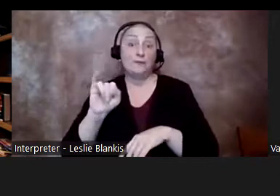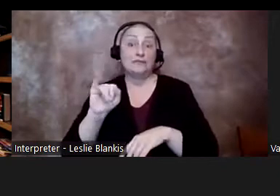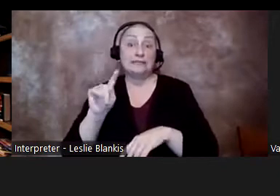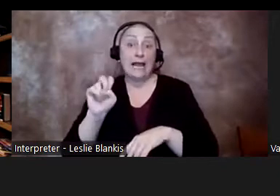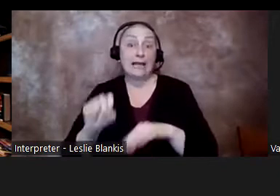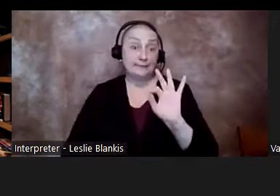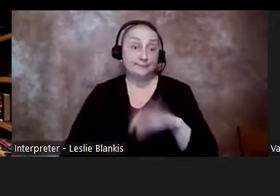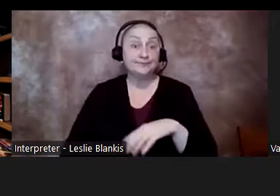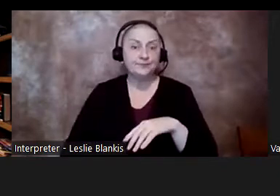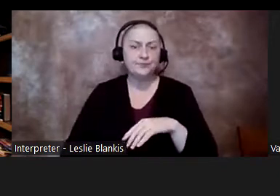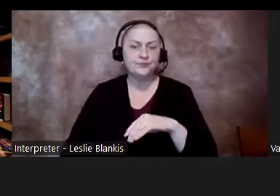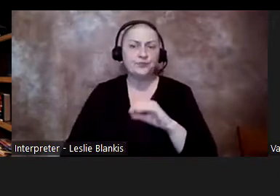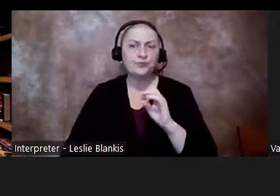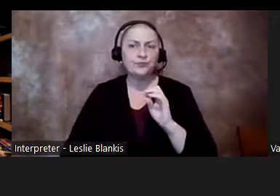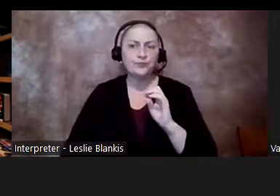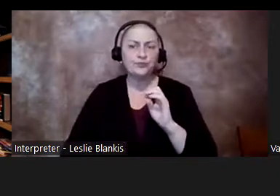And